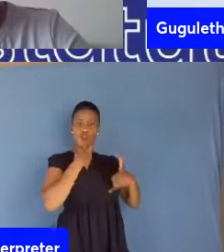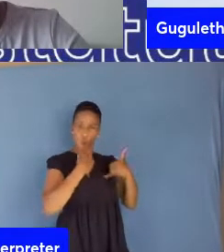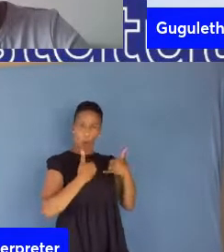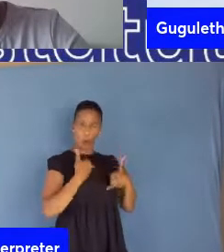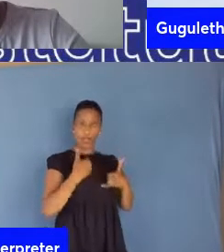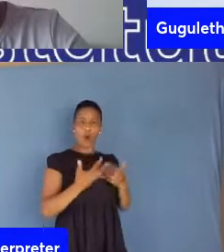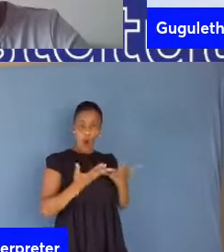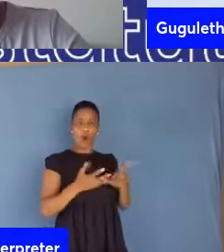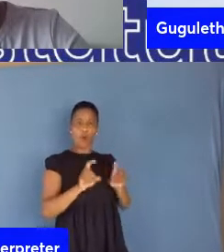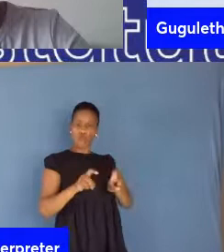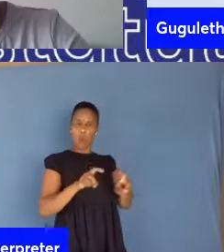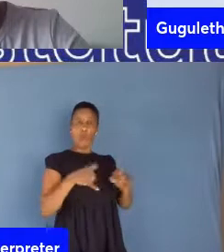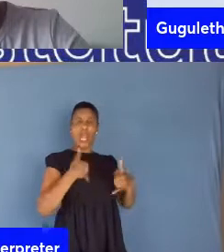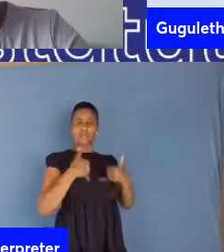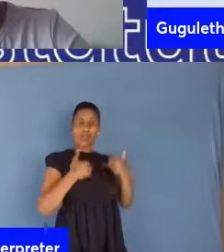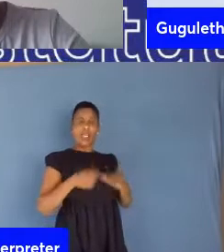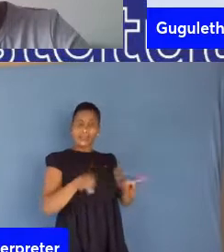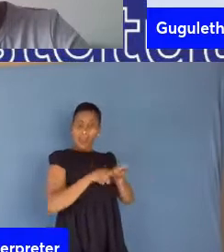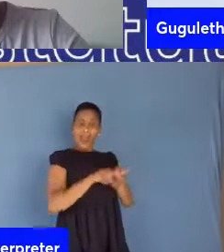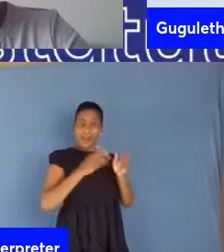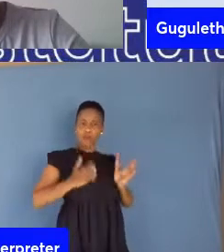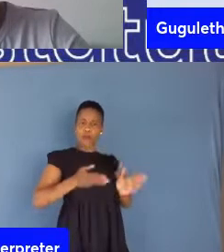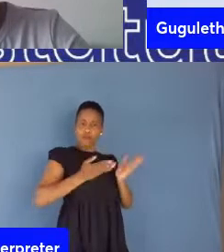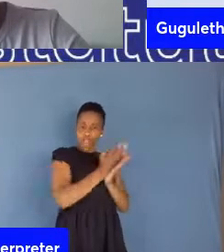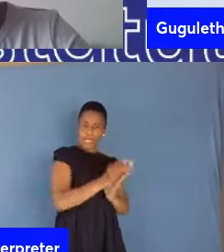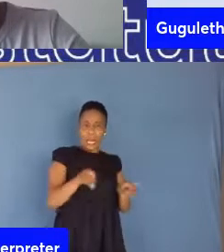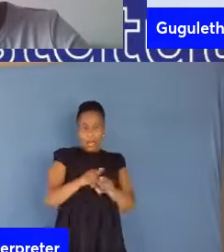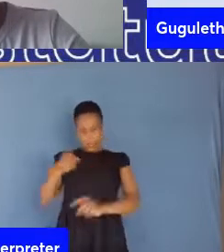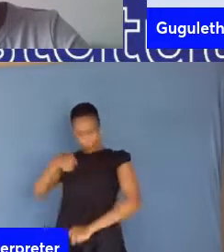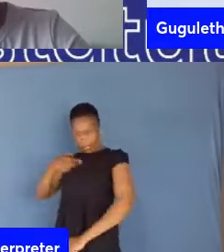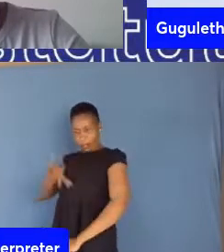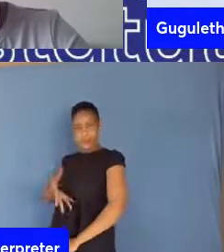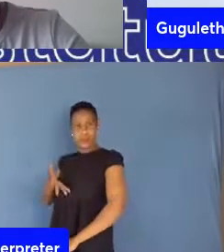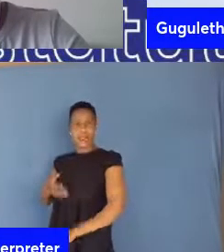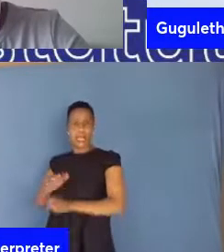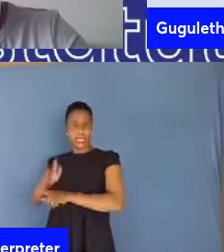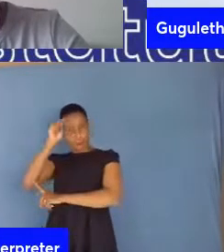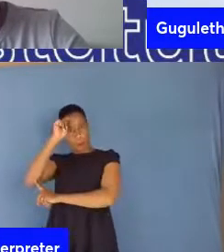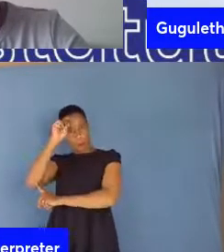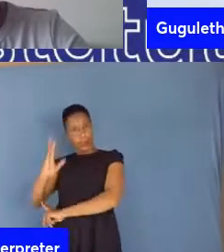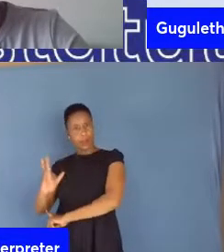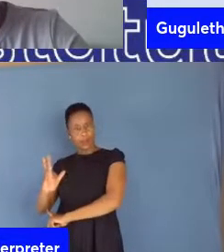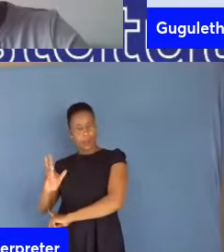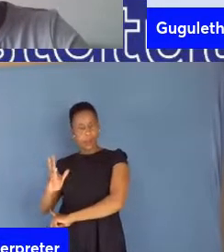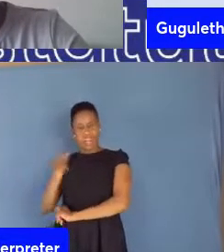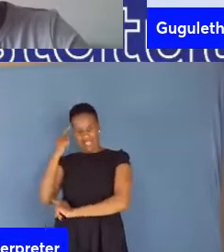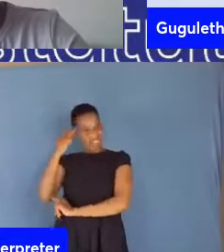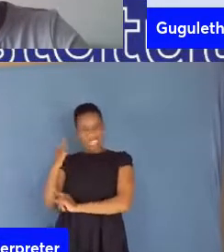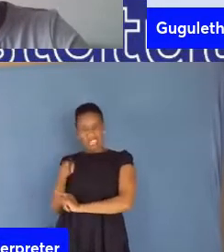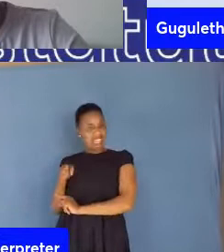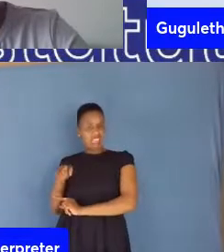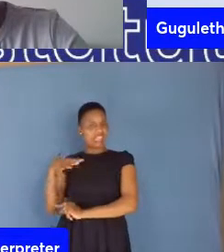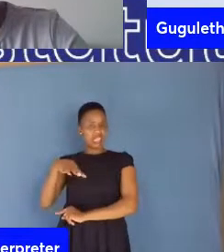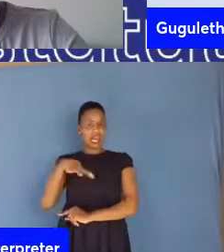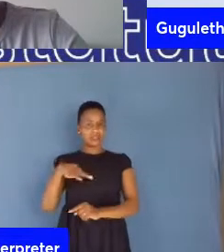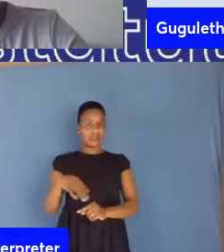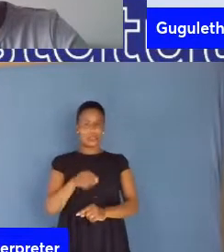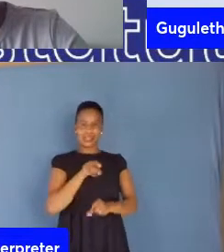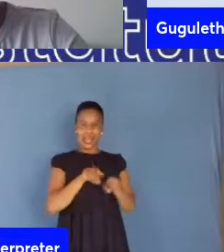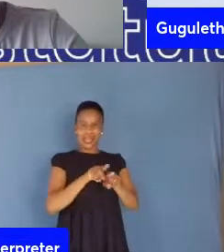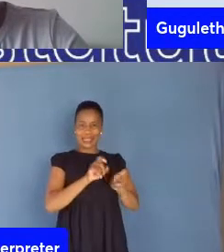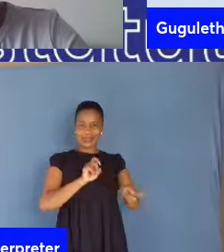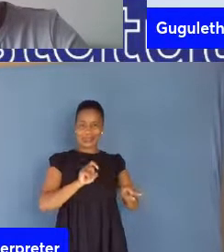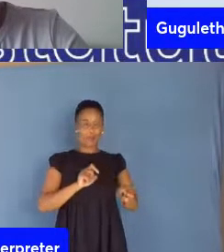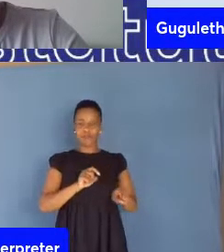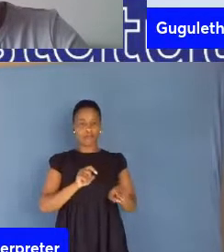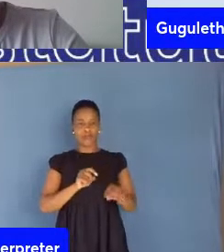same human rights as me as a boy. We don't think of girls in that way. We think of girls as, when I'm